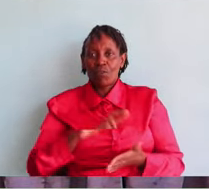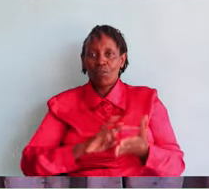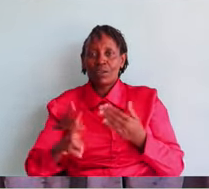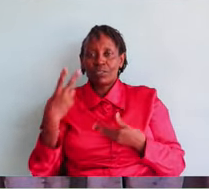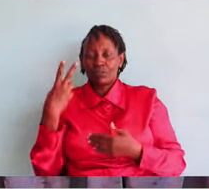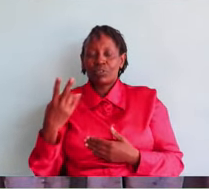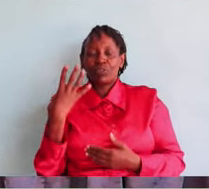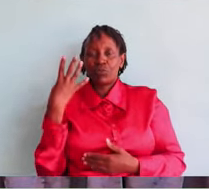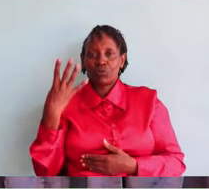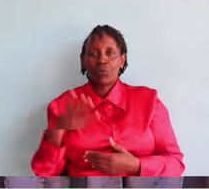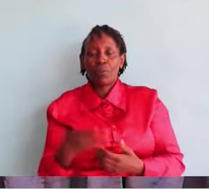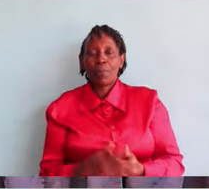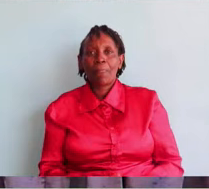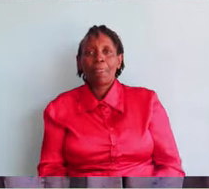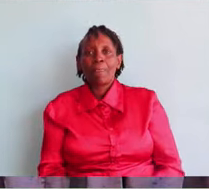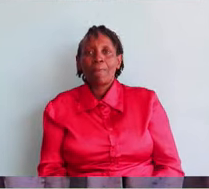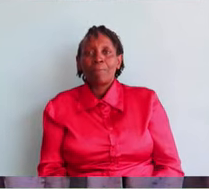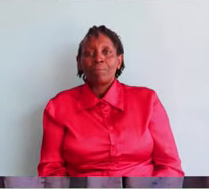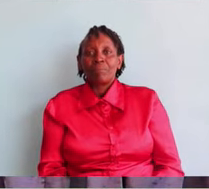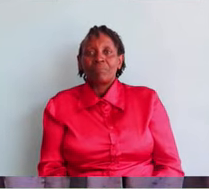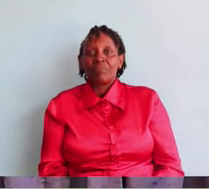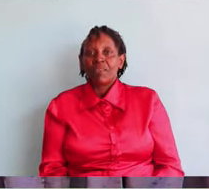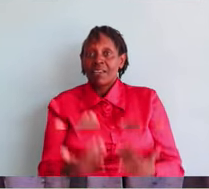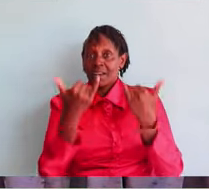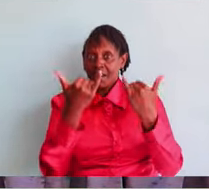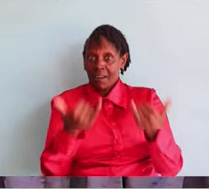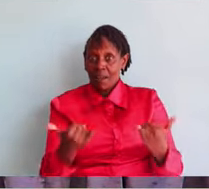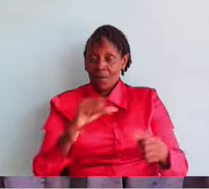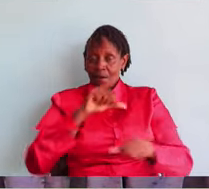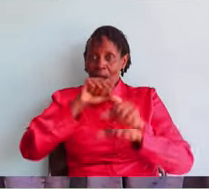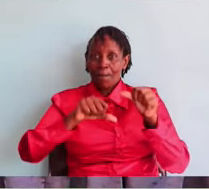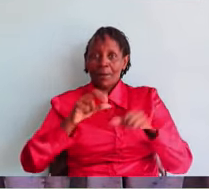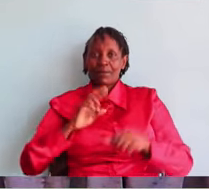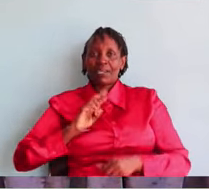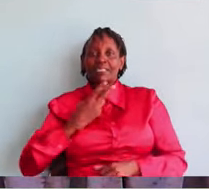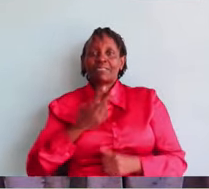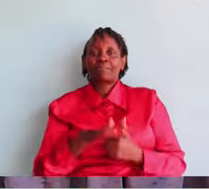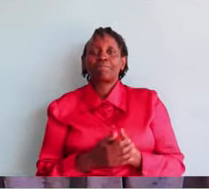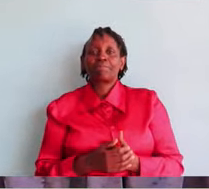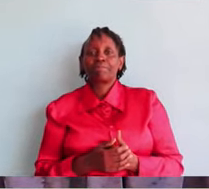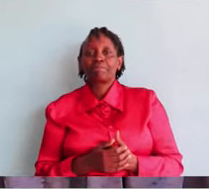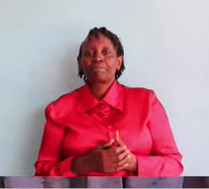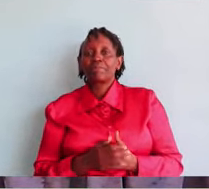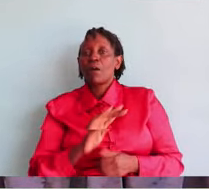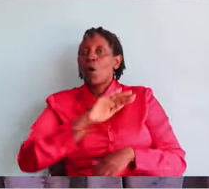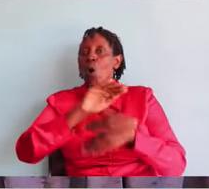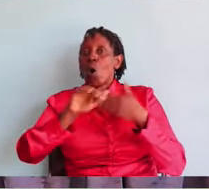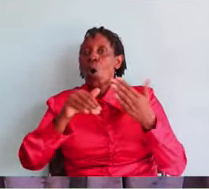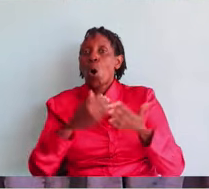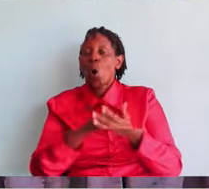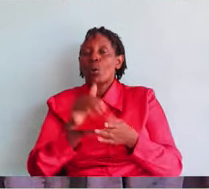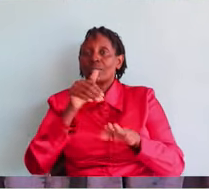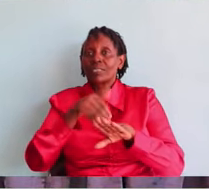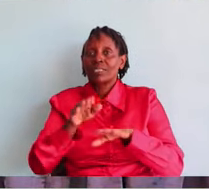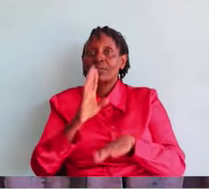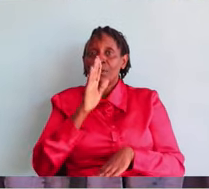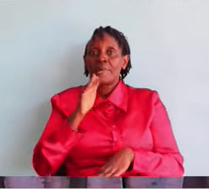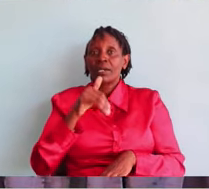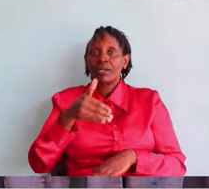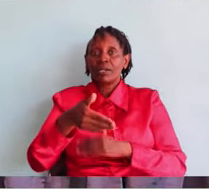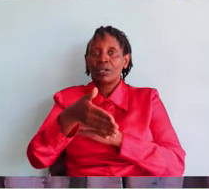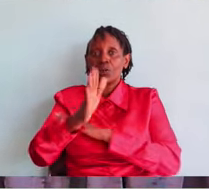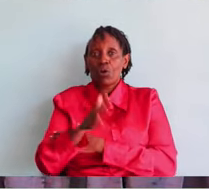it. Now, what about us? Are we also sent by God?